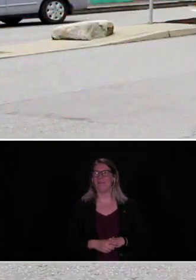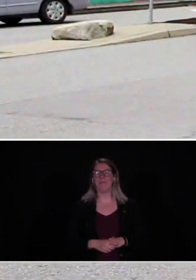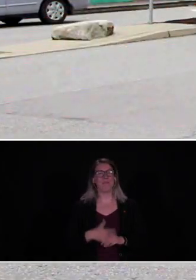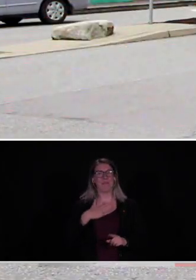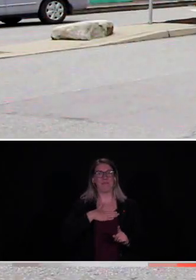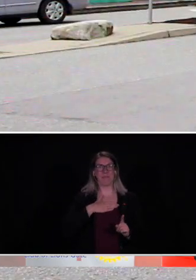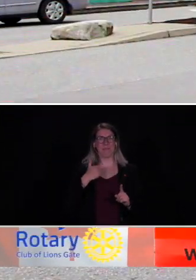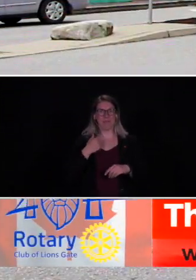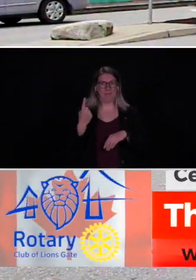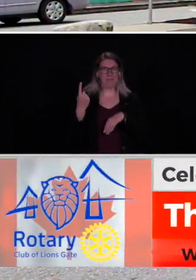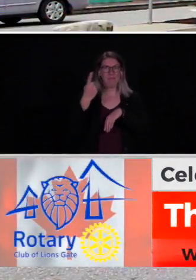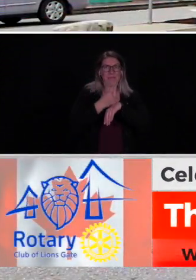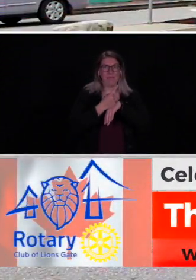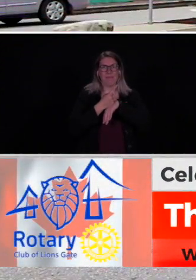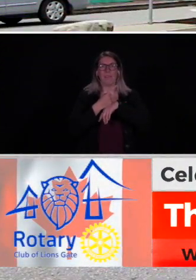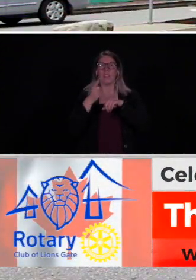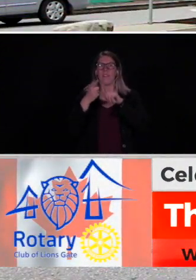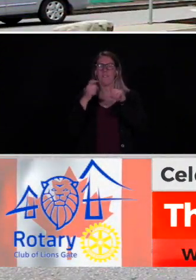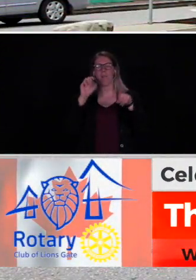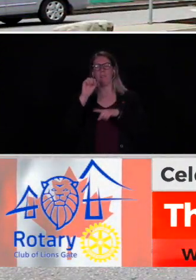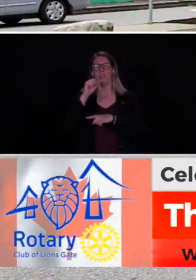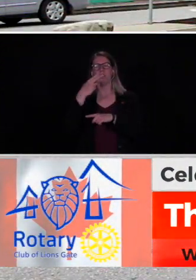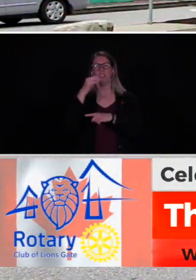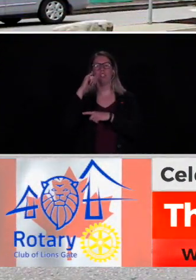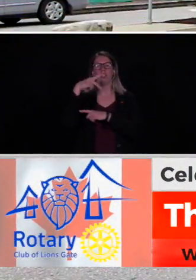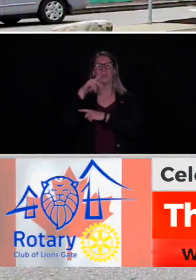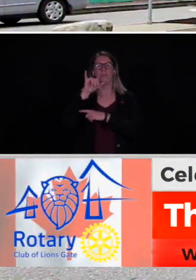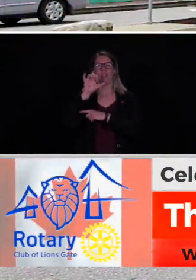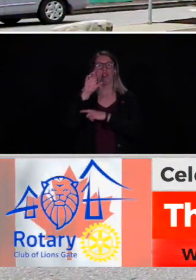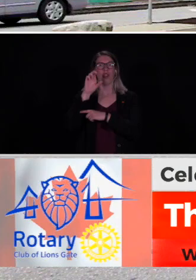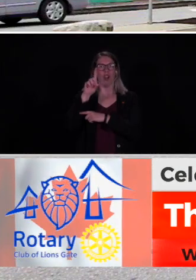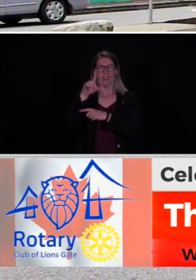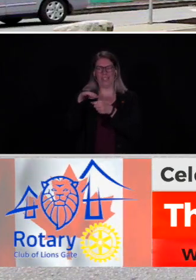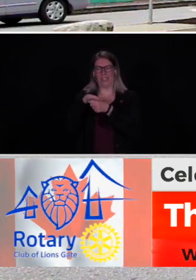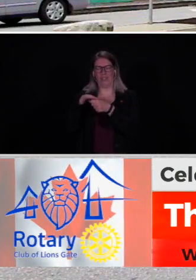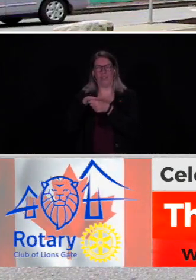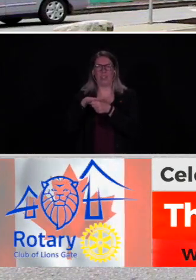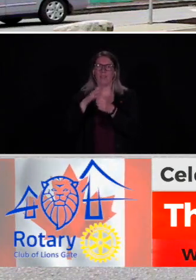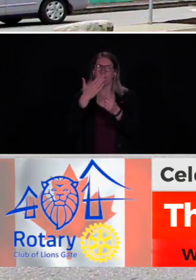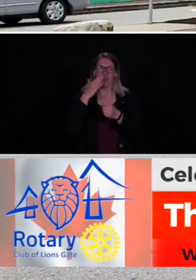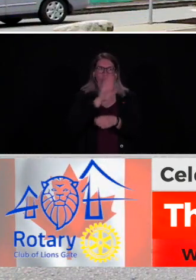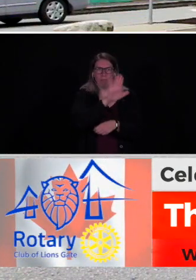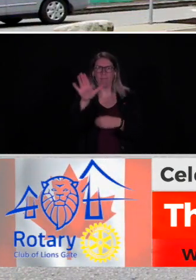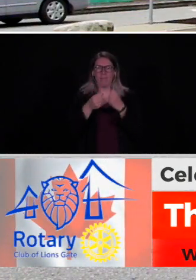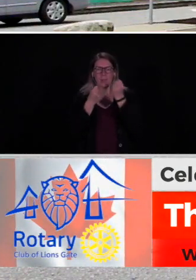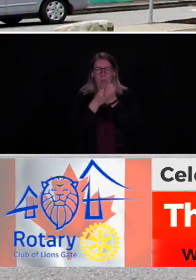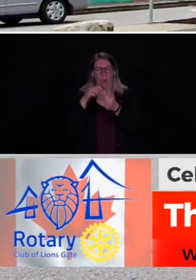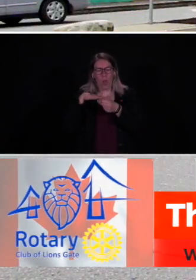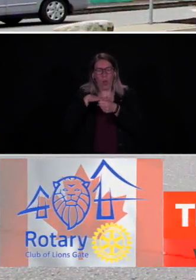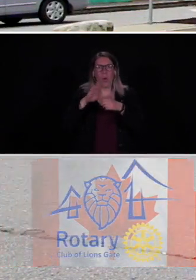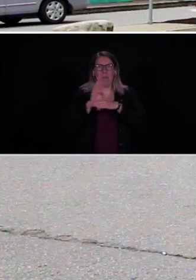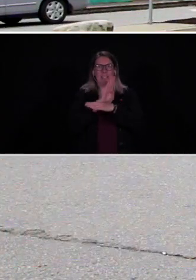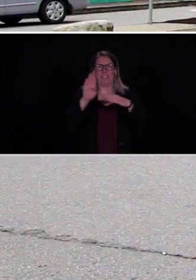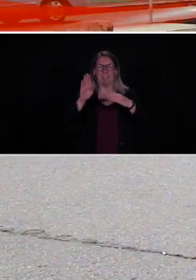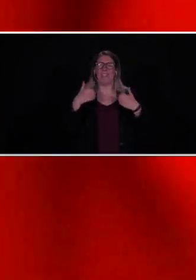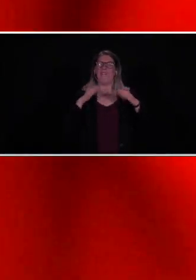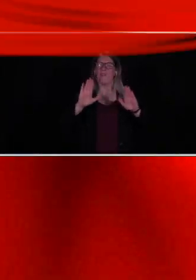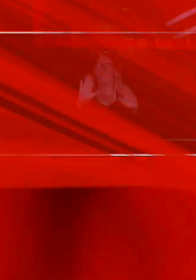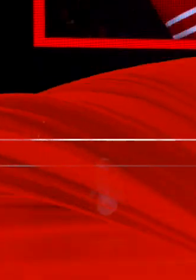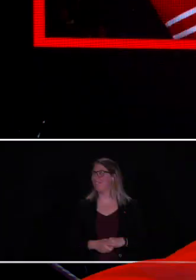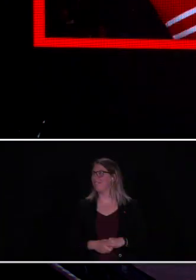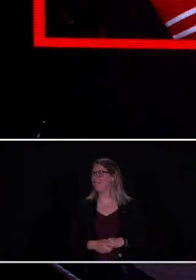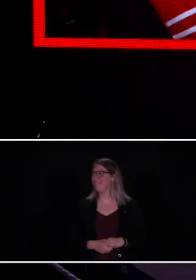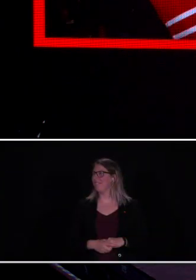Happy Canada Day from the Shipyards District in Lower Lonsdale. Thank you for supporting local business. Have a wonderful Canada